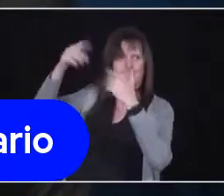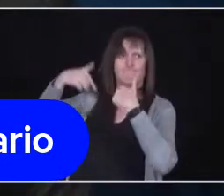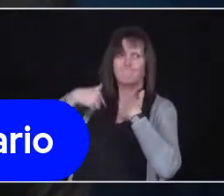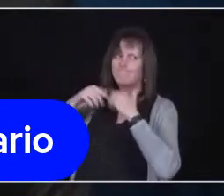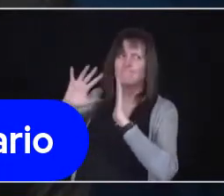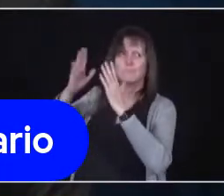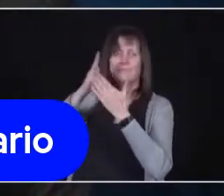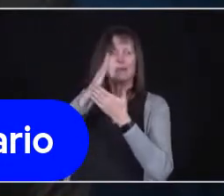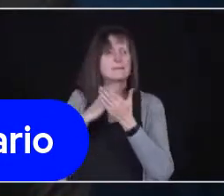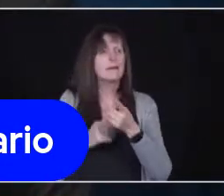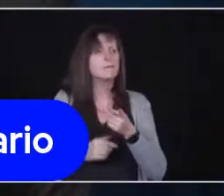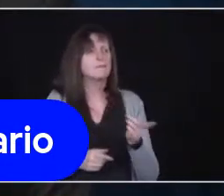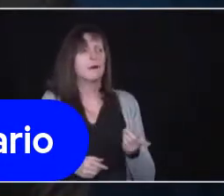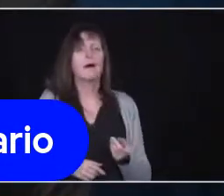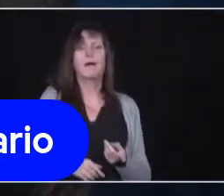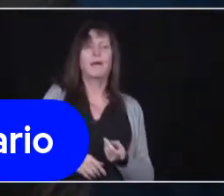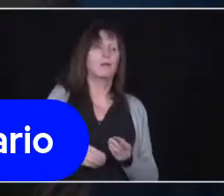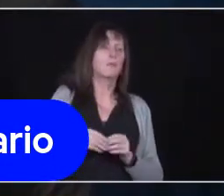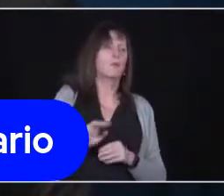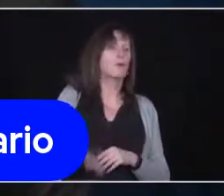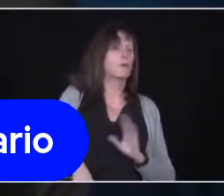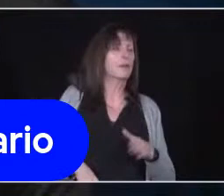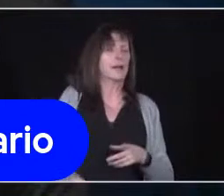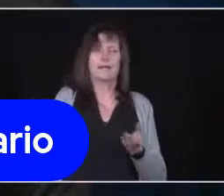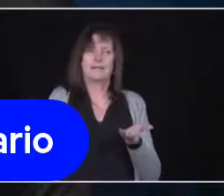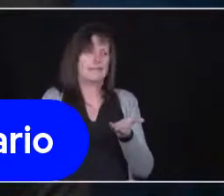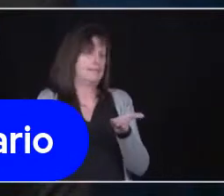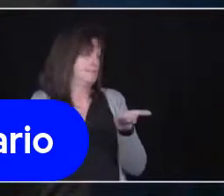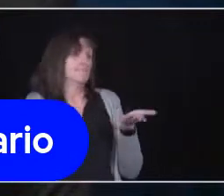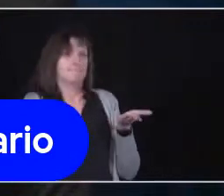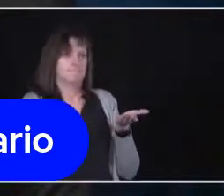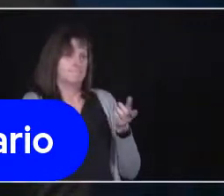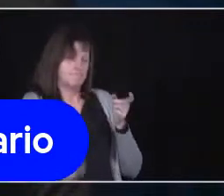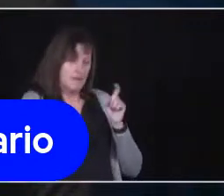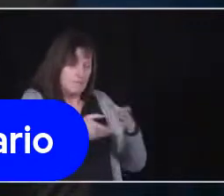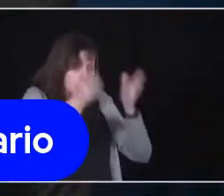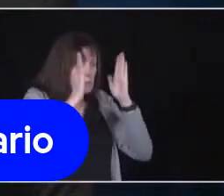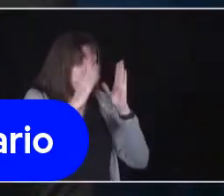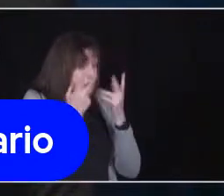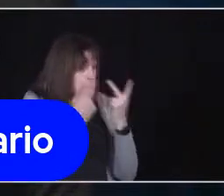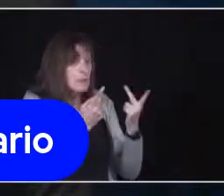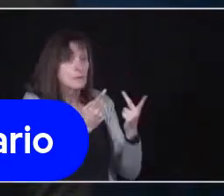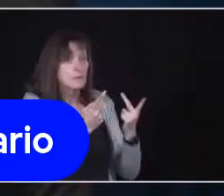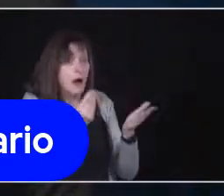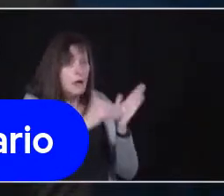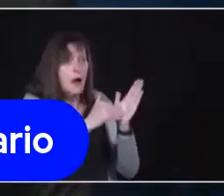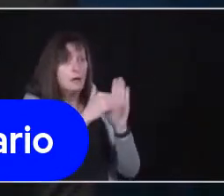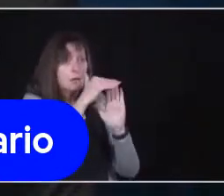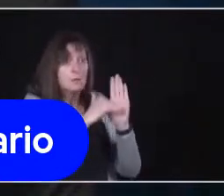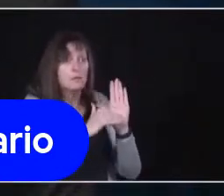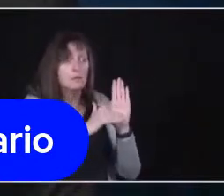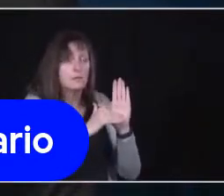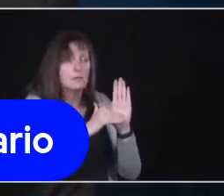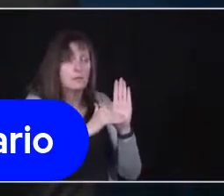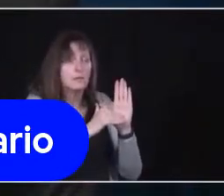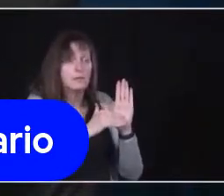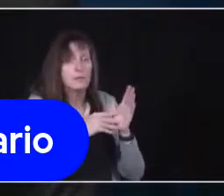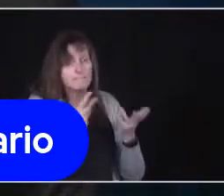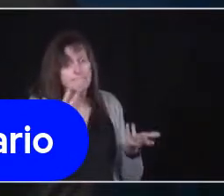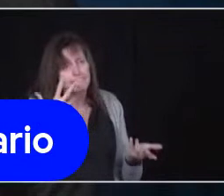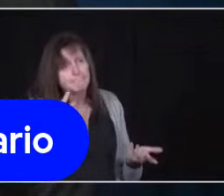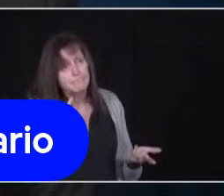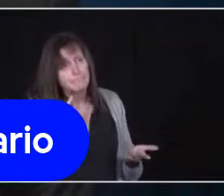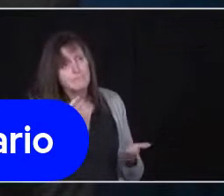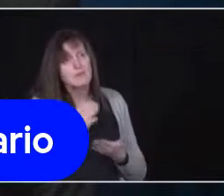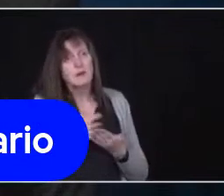that slide have to get back in focus again and are finding out, unfortunately for some, that where they thought there was not an